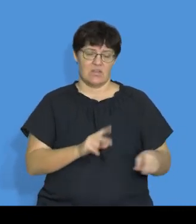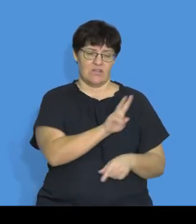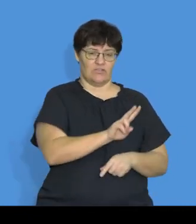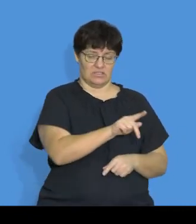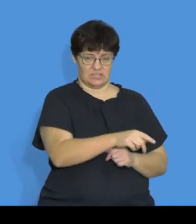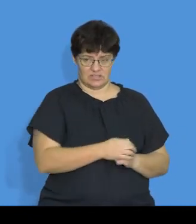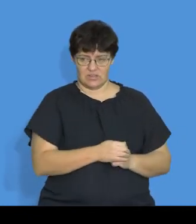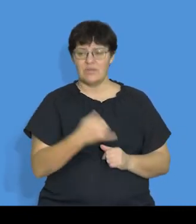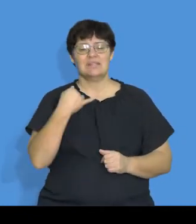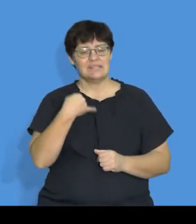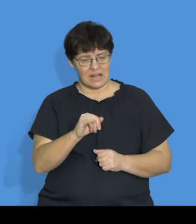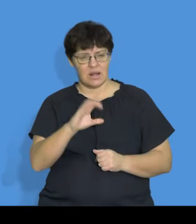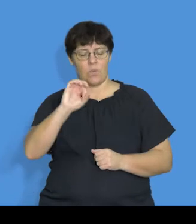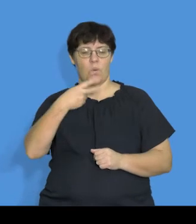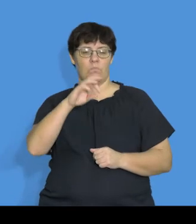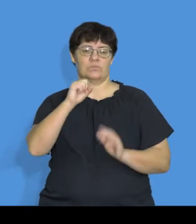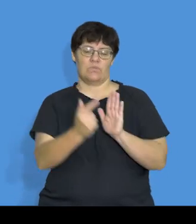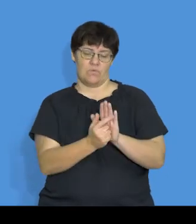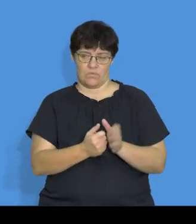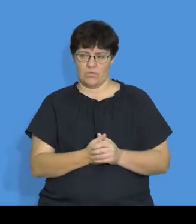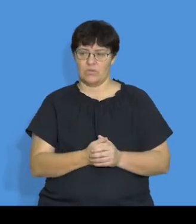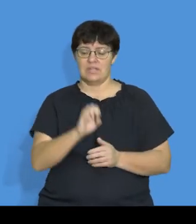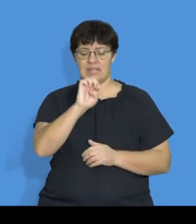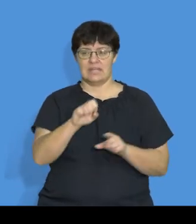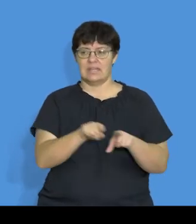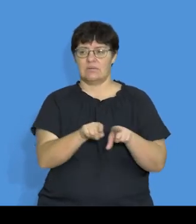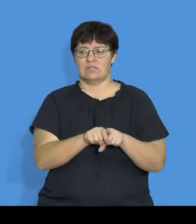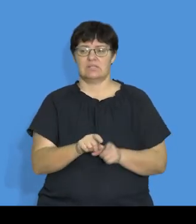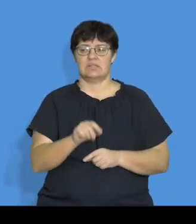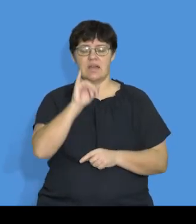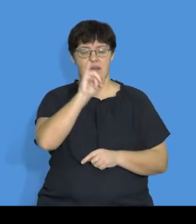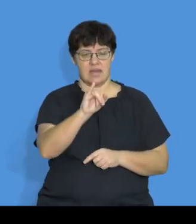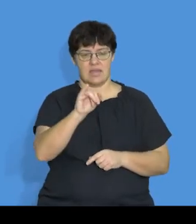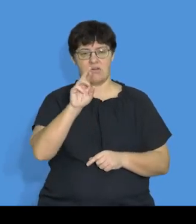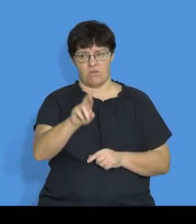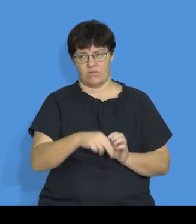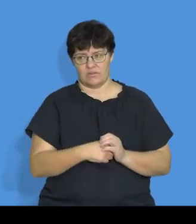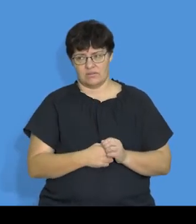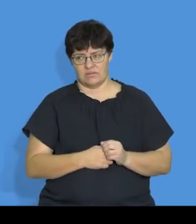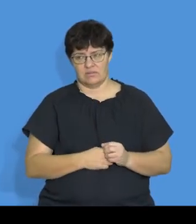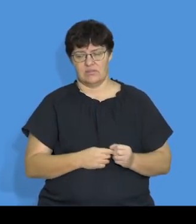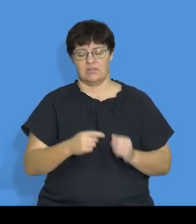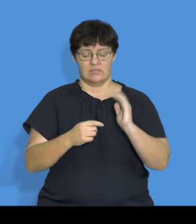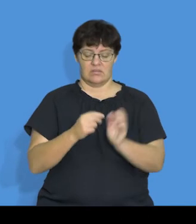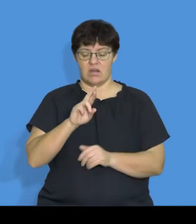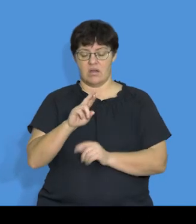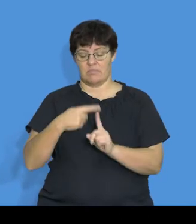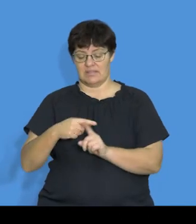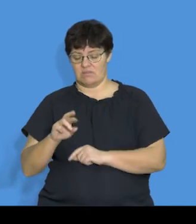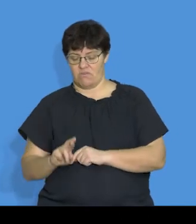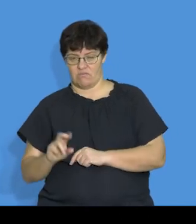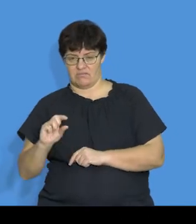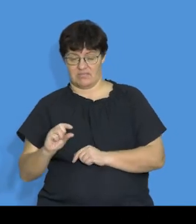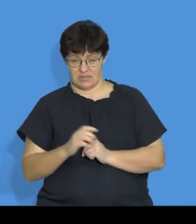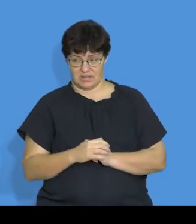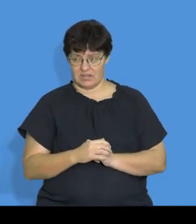still applying the Ohm's law when we say E is equals to I R plus R, okay? So